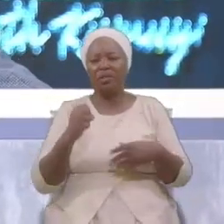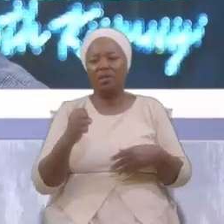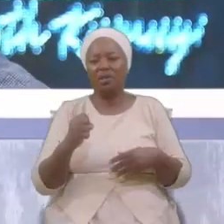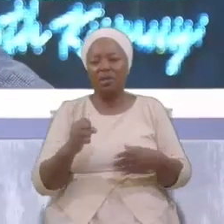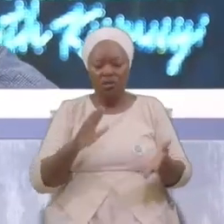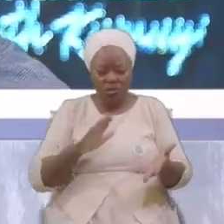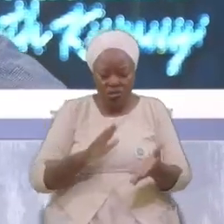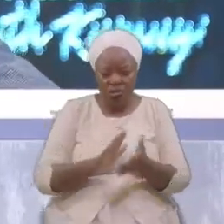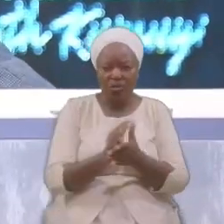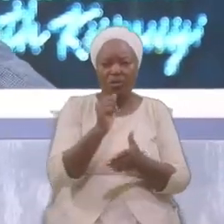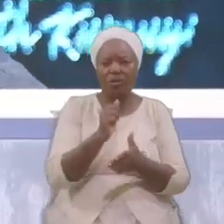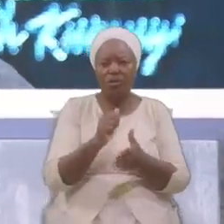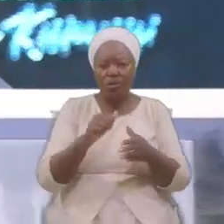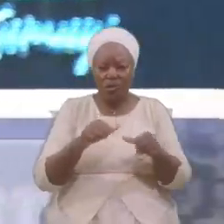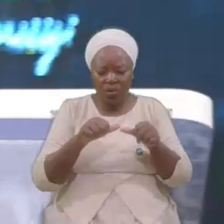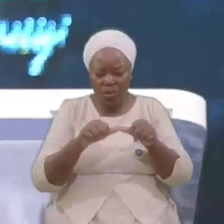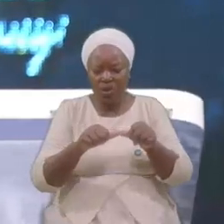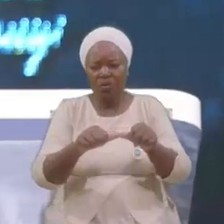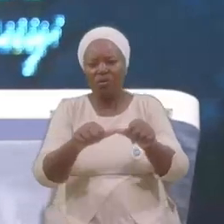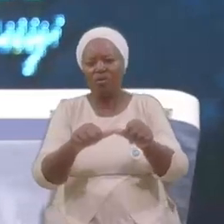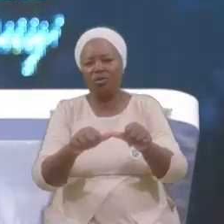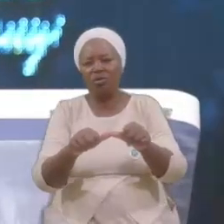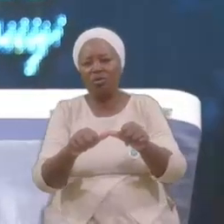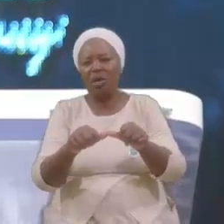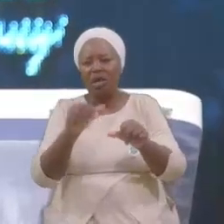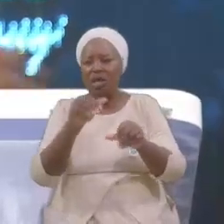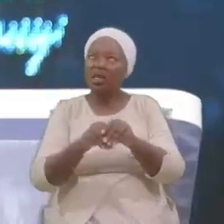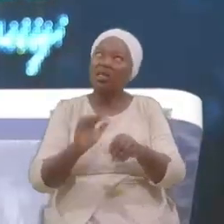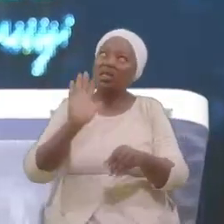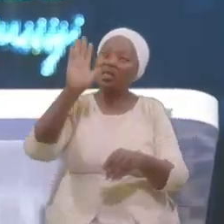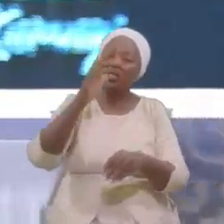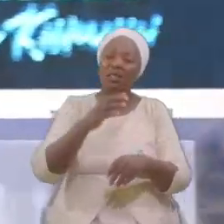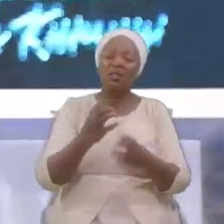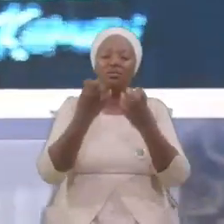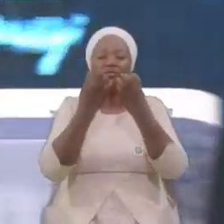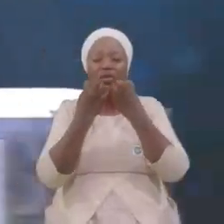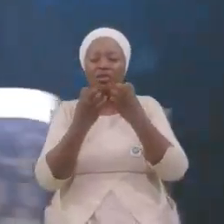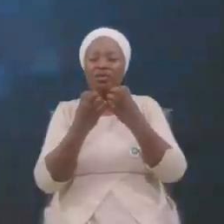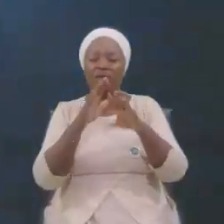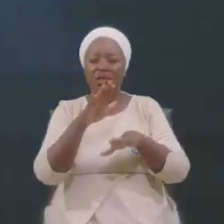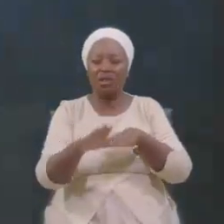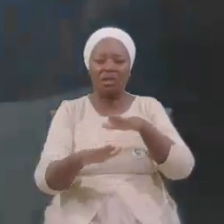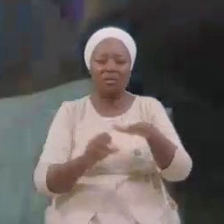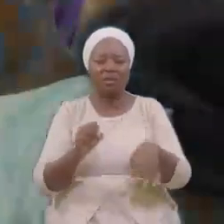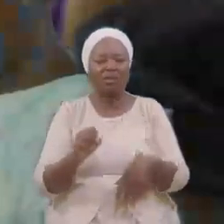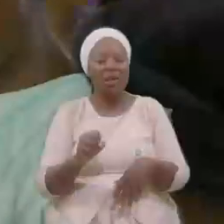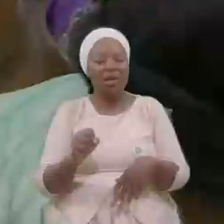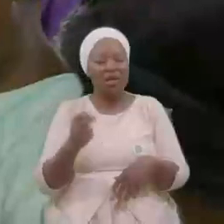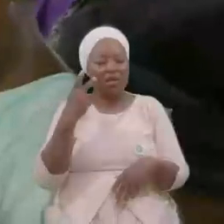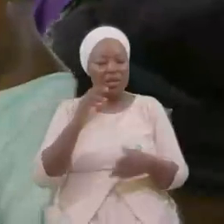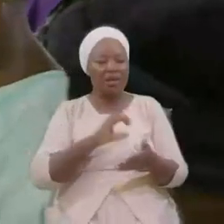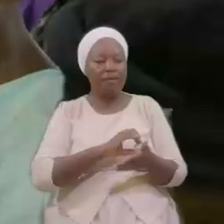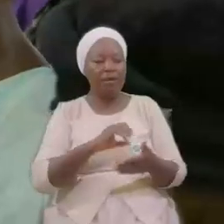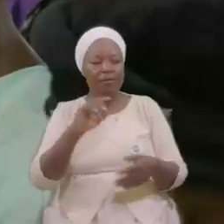Trustworthy continuation in his gracious steps. We're looking at 1 Peter chapter